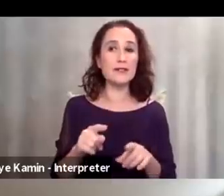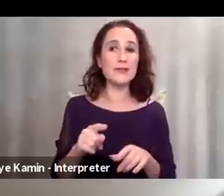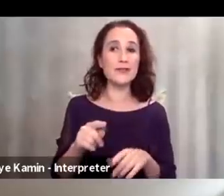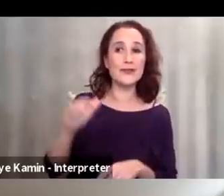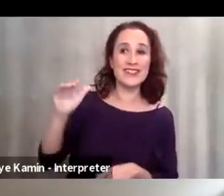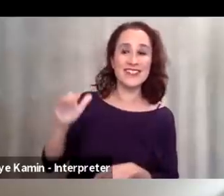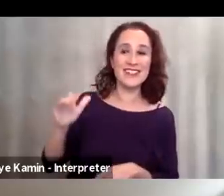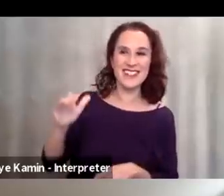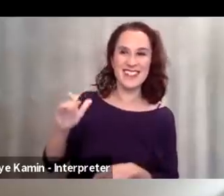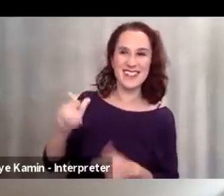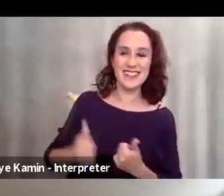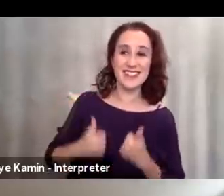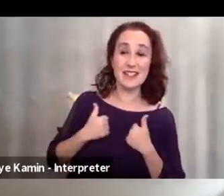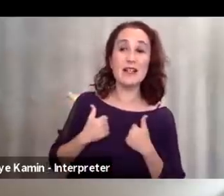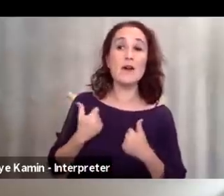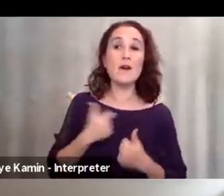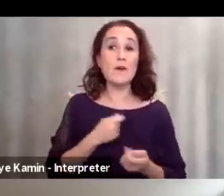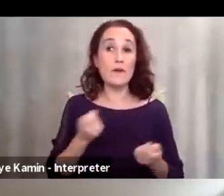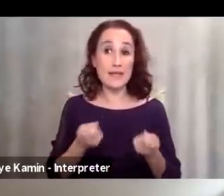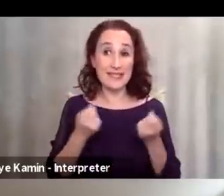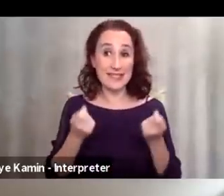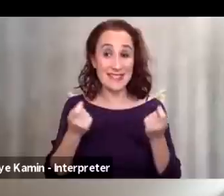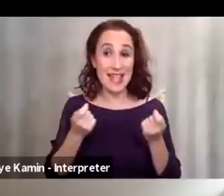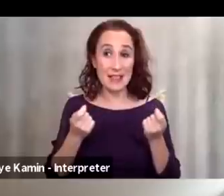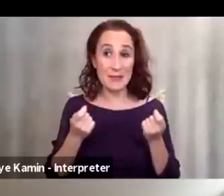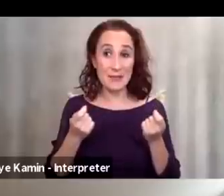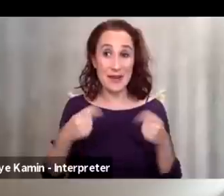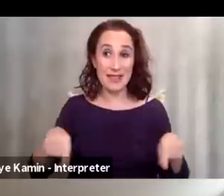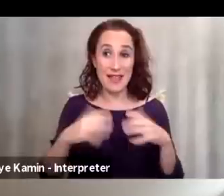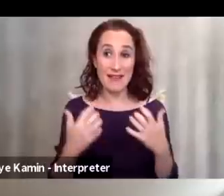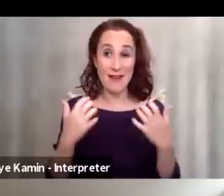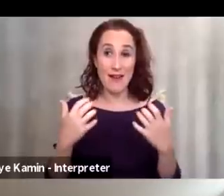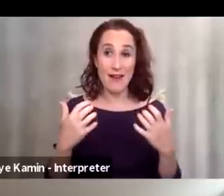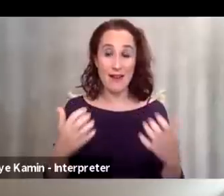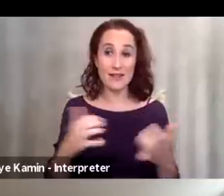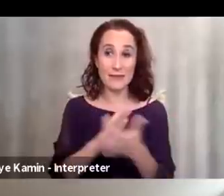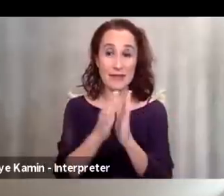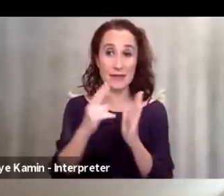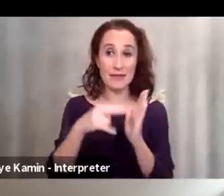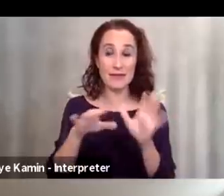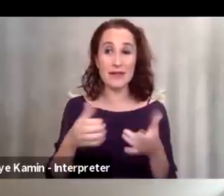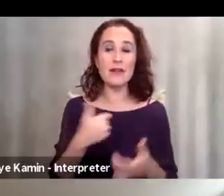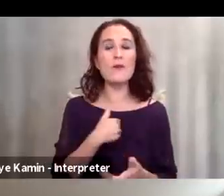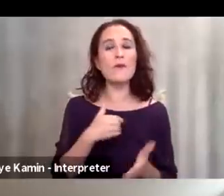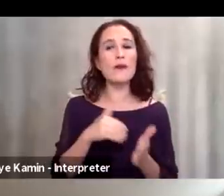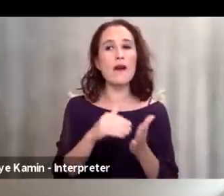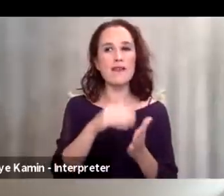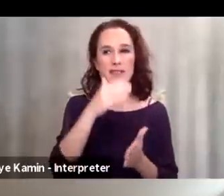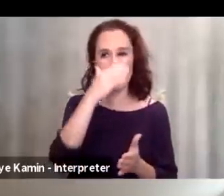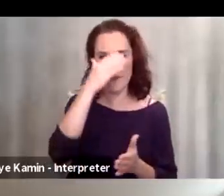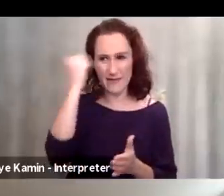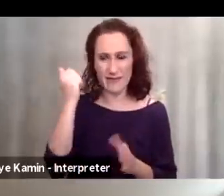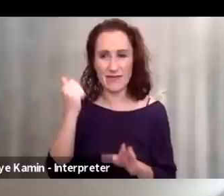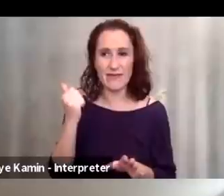definitely celebrate those kids who become readers, but we oftentimes dismiss and forget the kids who turn